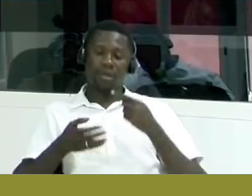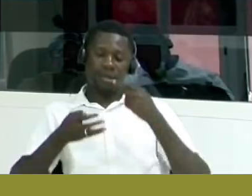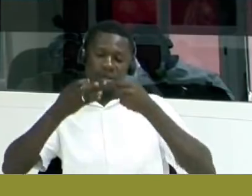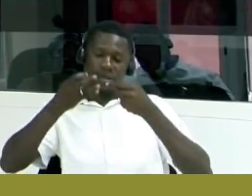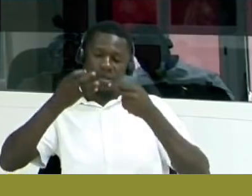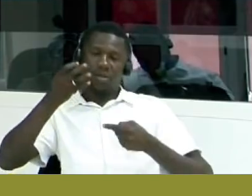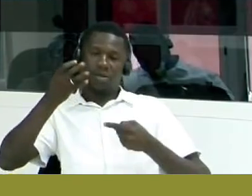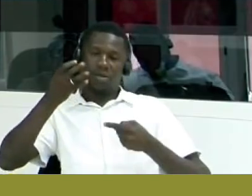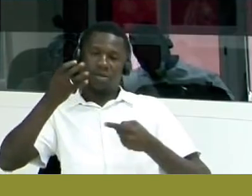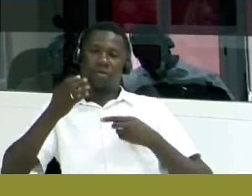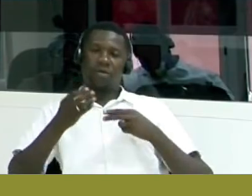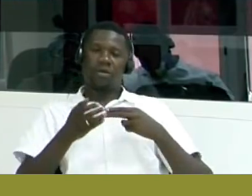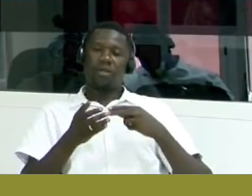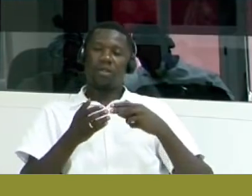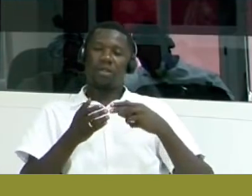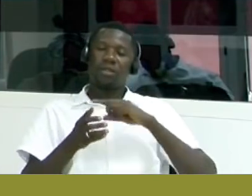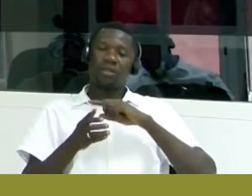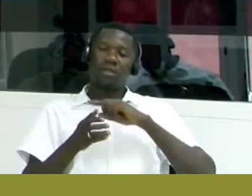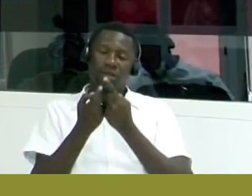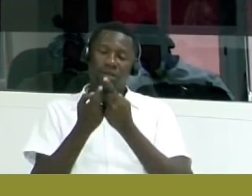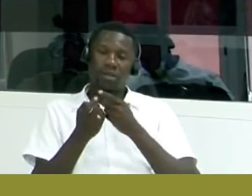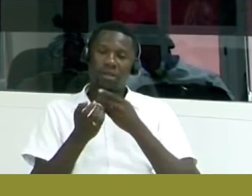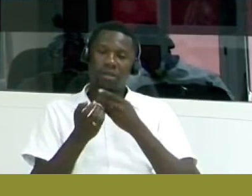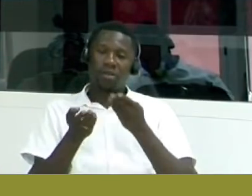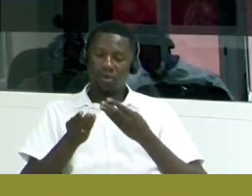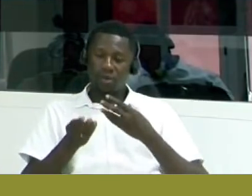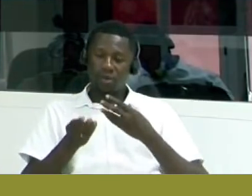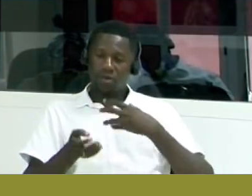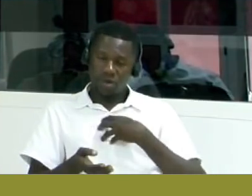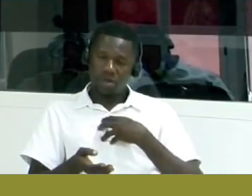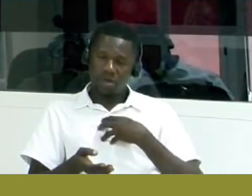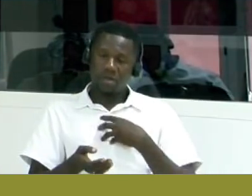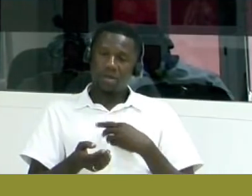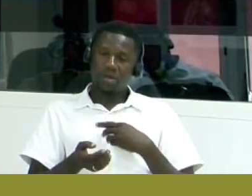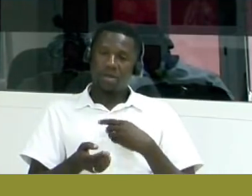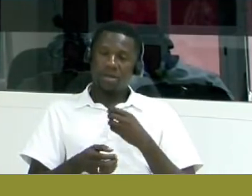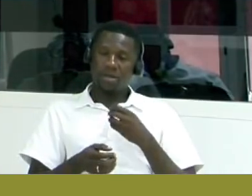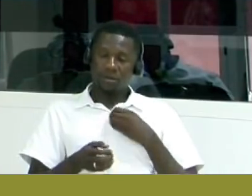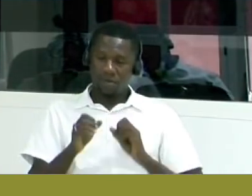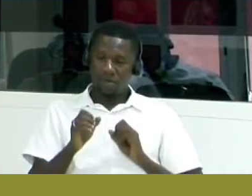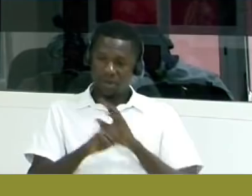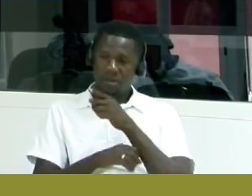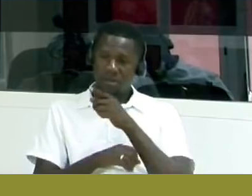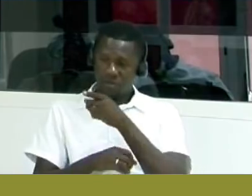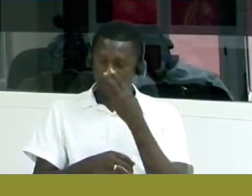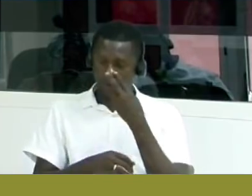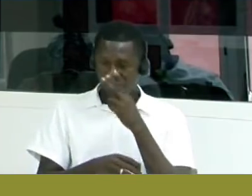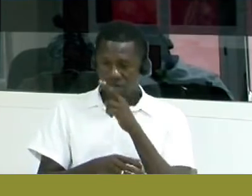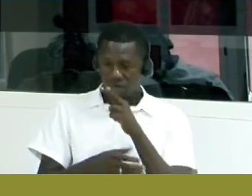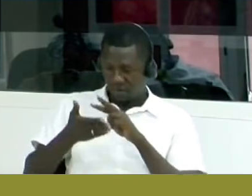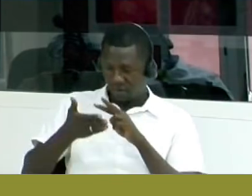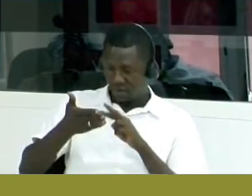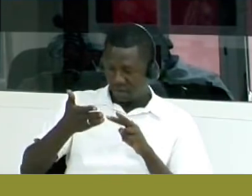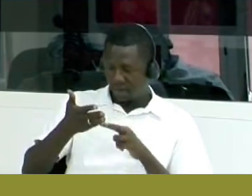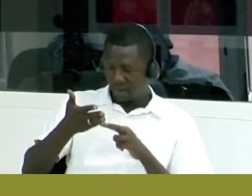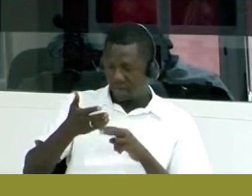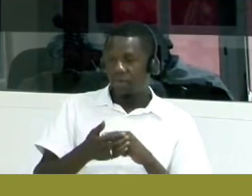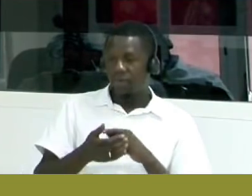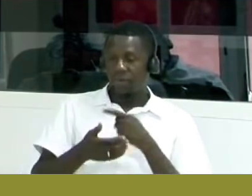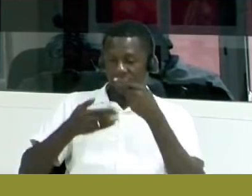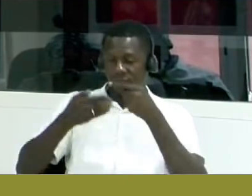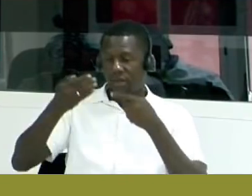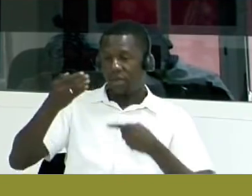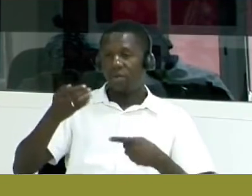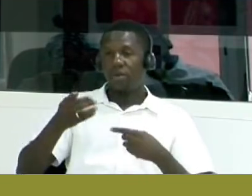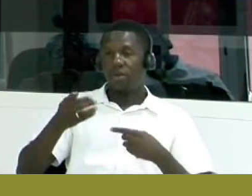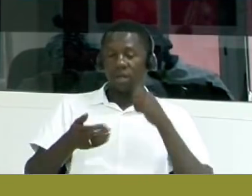of demands that were made by the students. I will send it to you to take a look at. These were